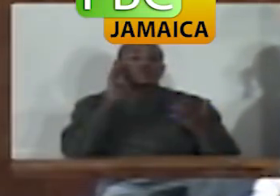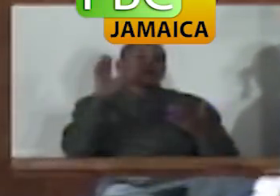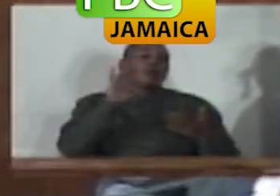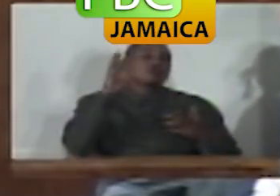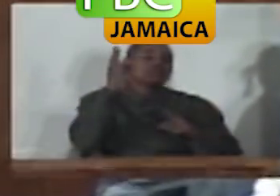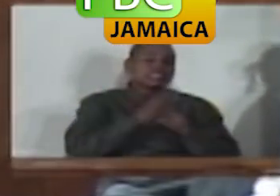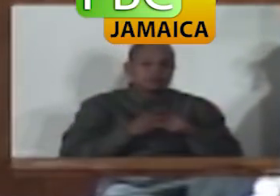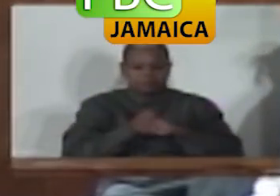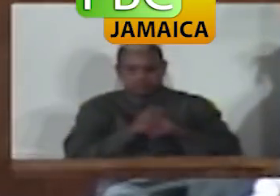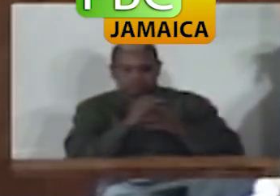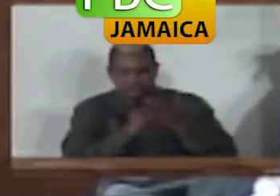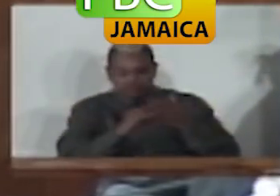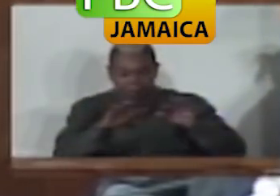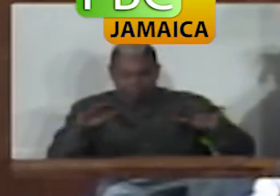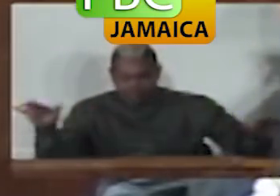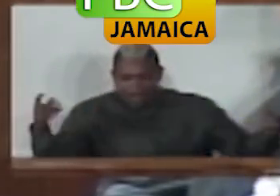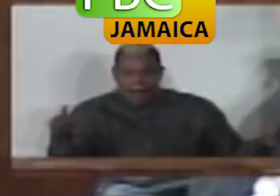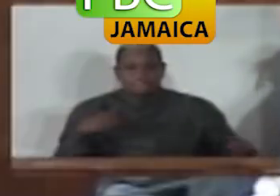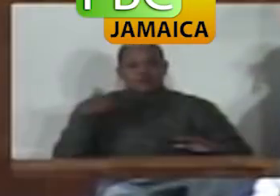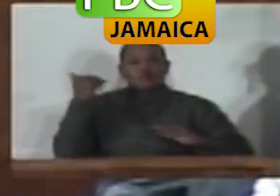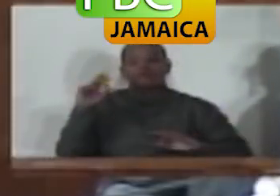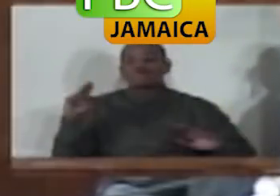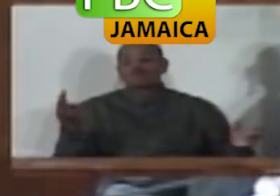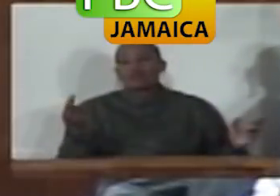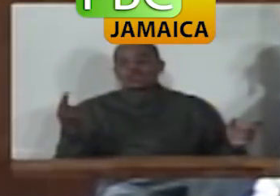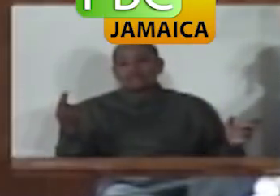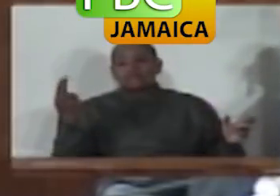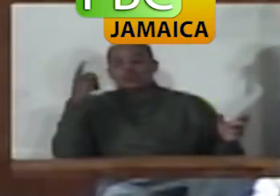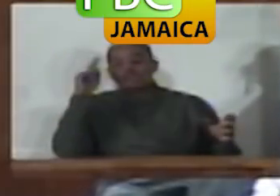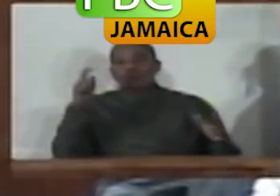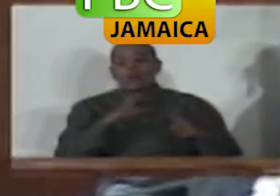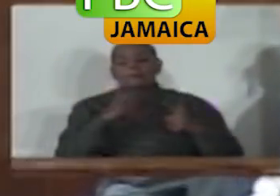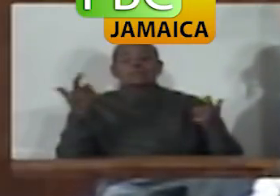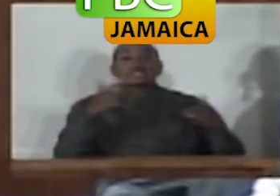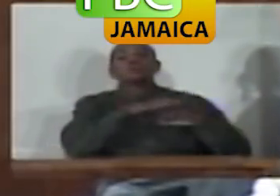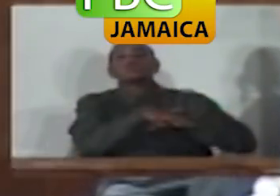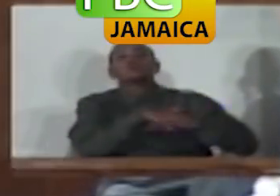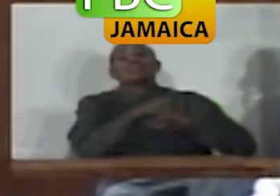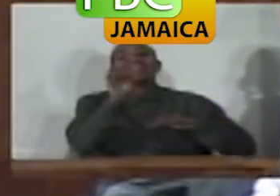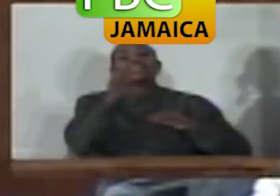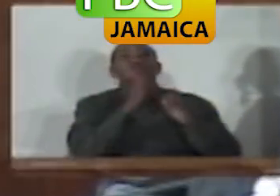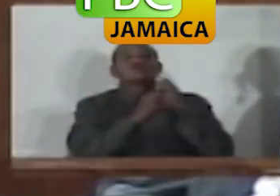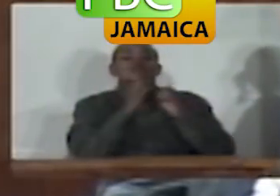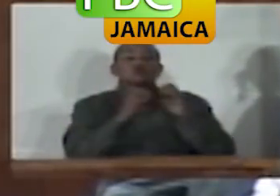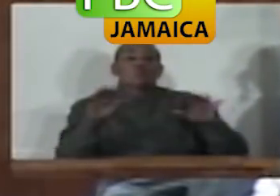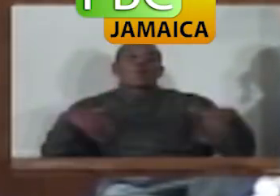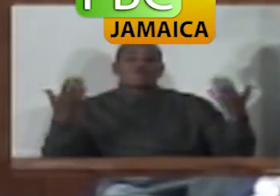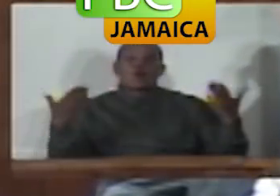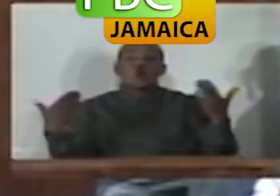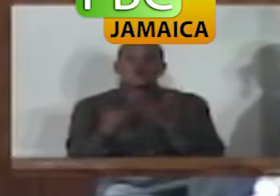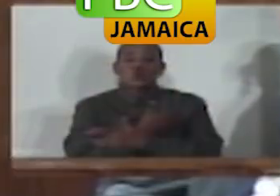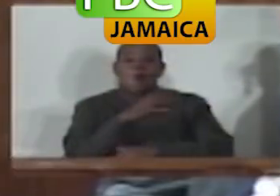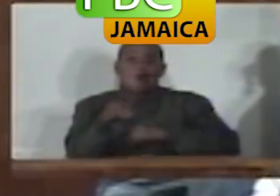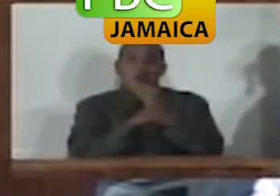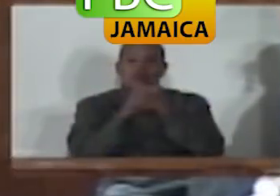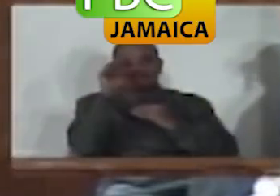6 months. So hopefully we'll have that ready in terms of the major drains that will need to be reconstructed or new drains to be put in